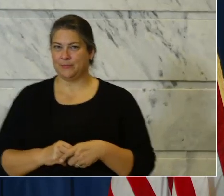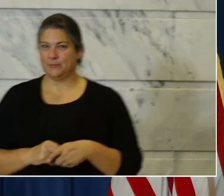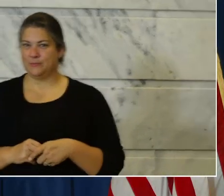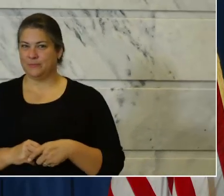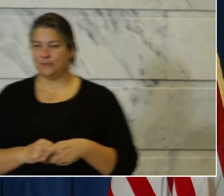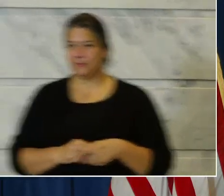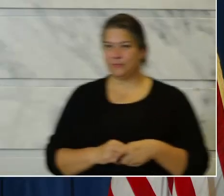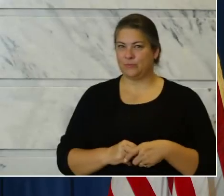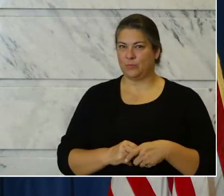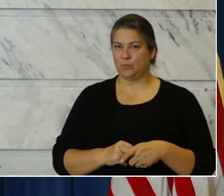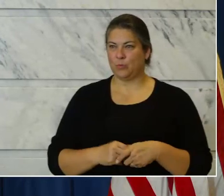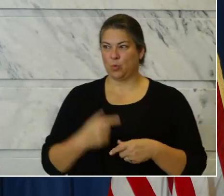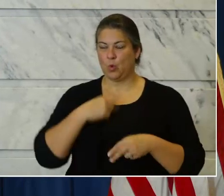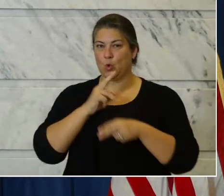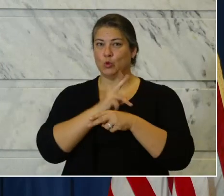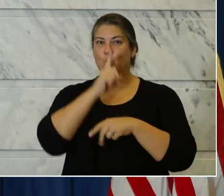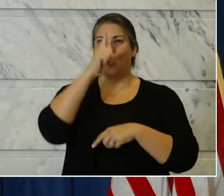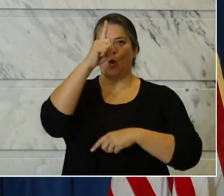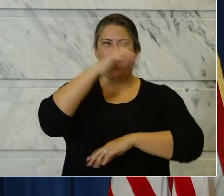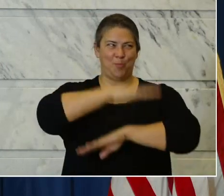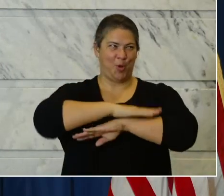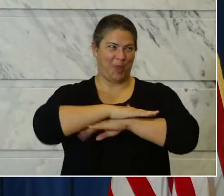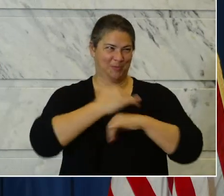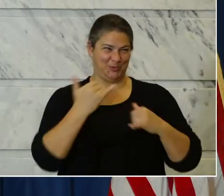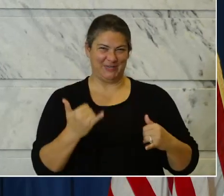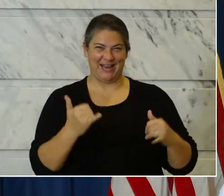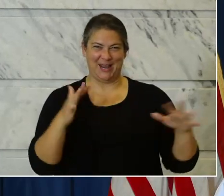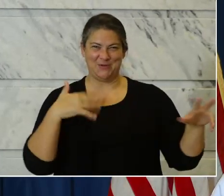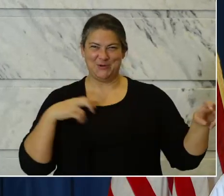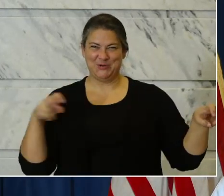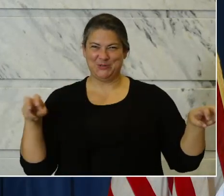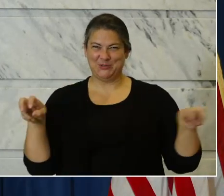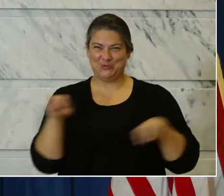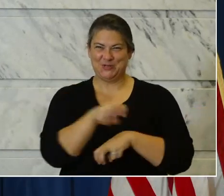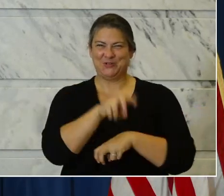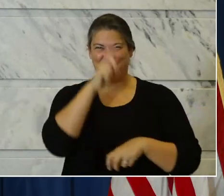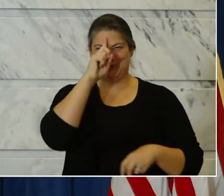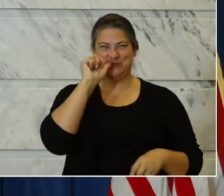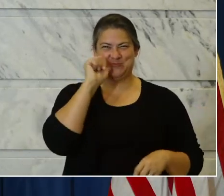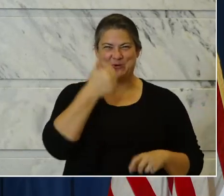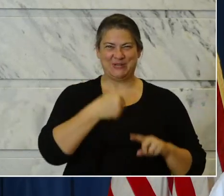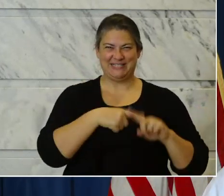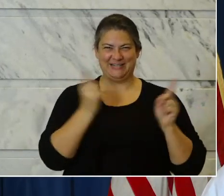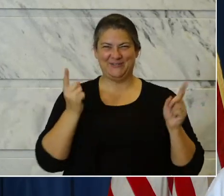Oh, okay. We're going to use 1 podium today, and we will switch to 2 podiums tomorrow.